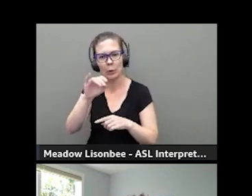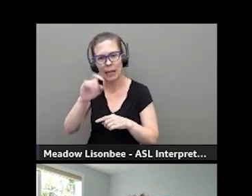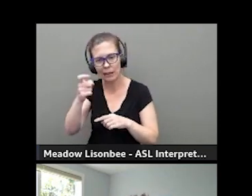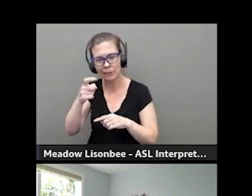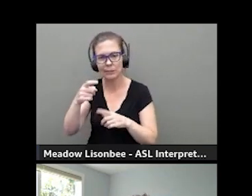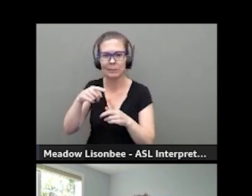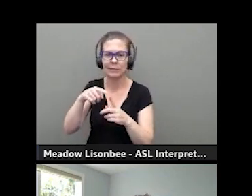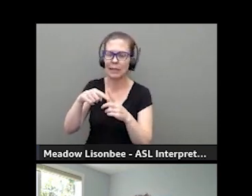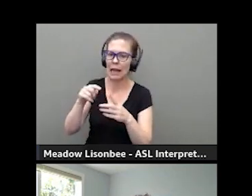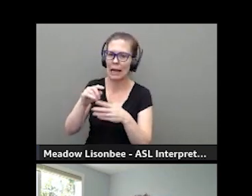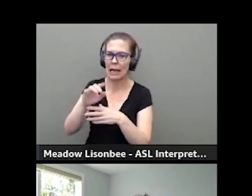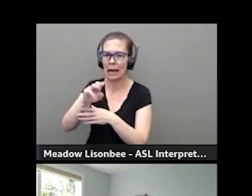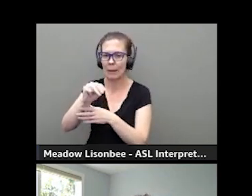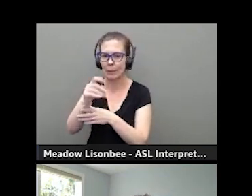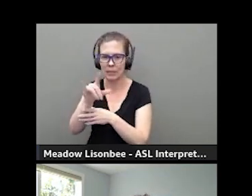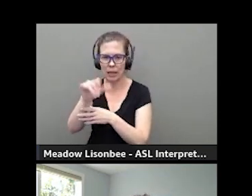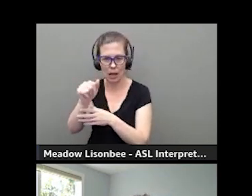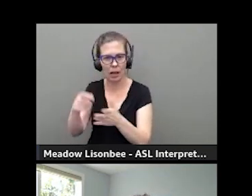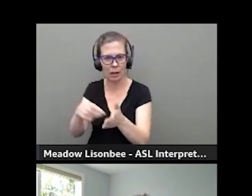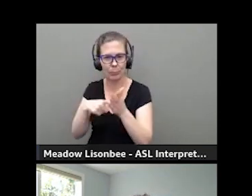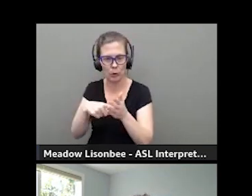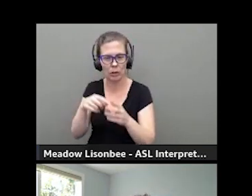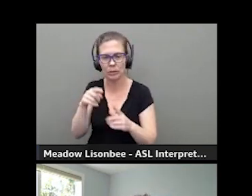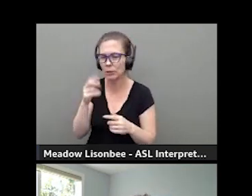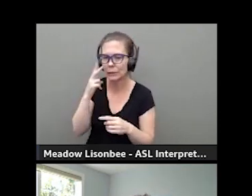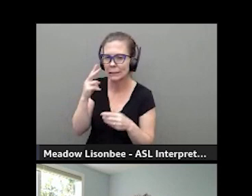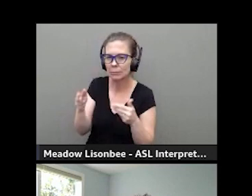So I'd say you're probably seeing a similar amount of performance,